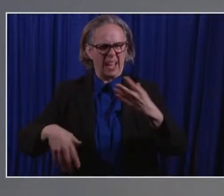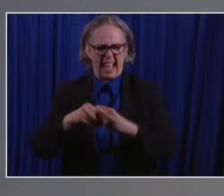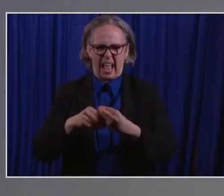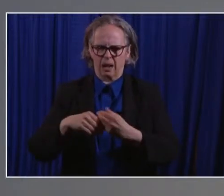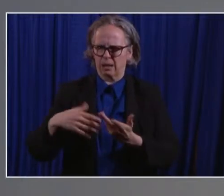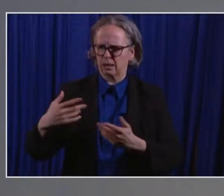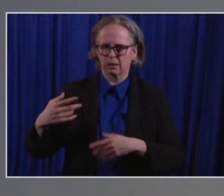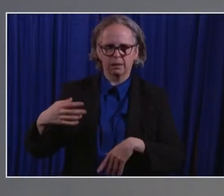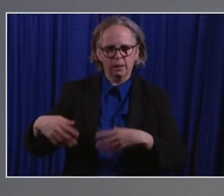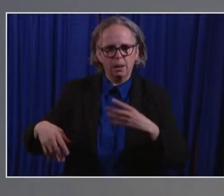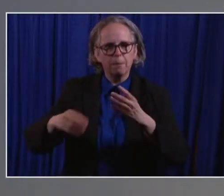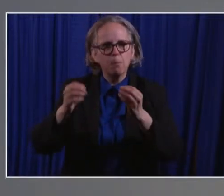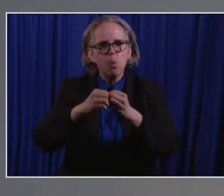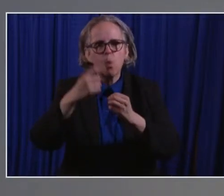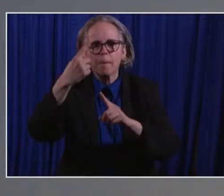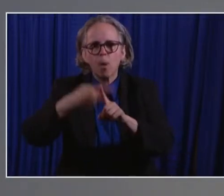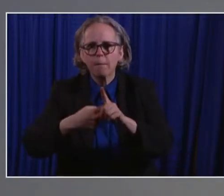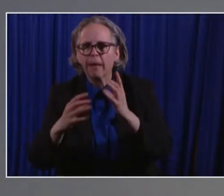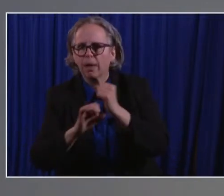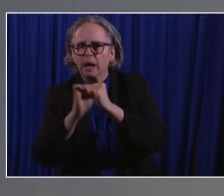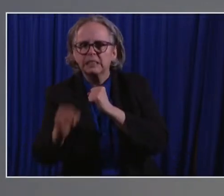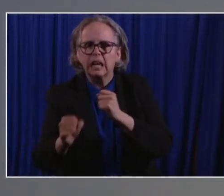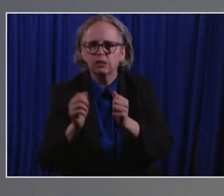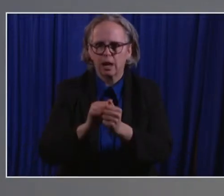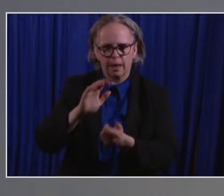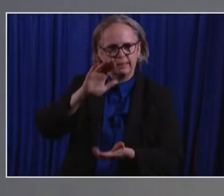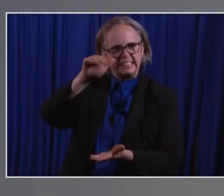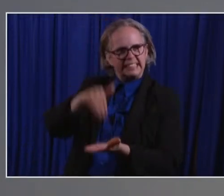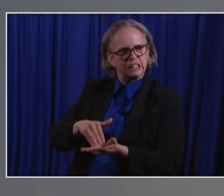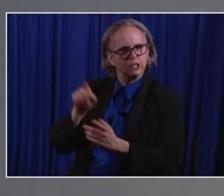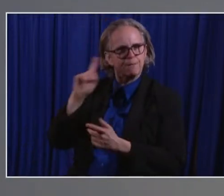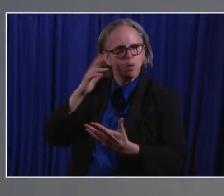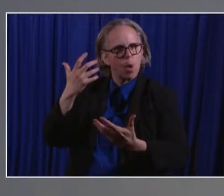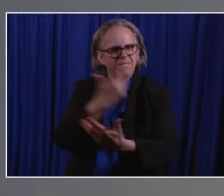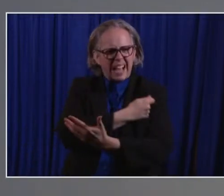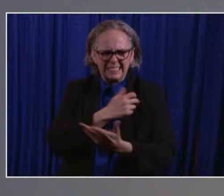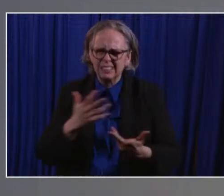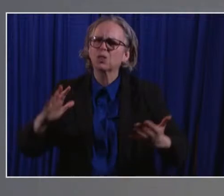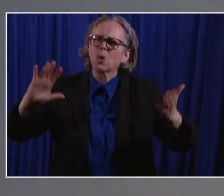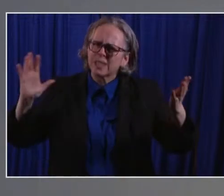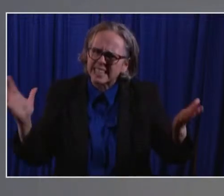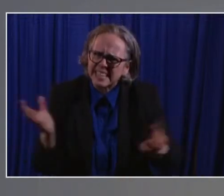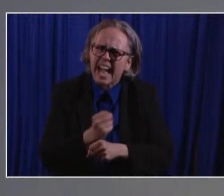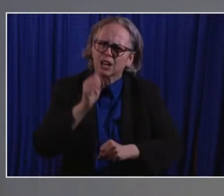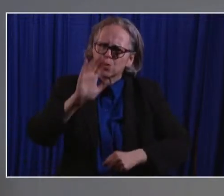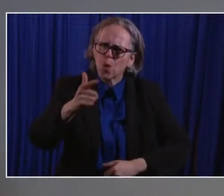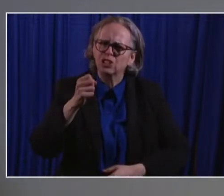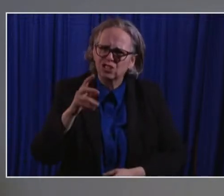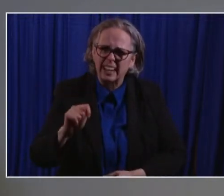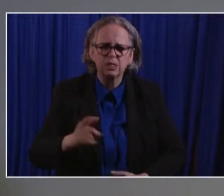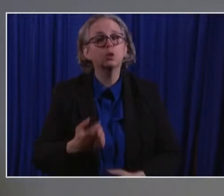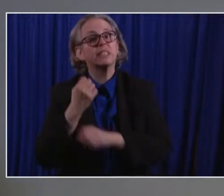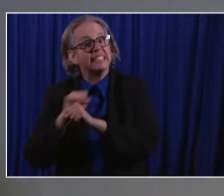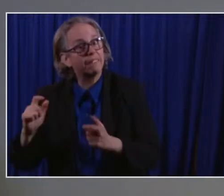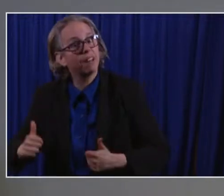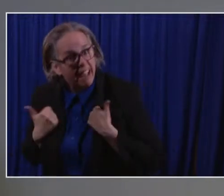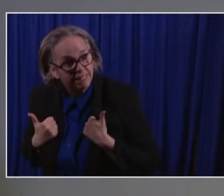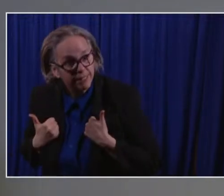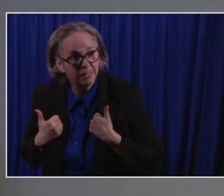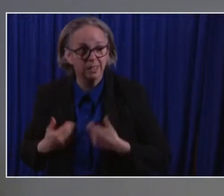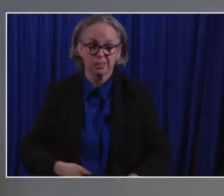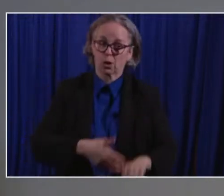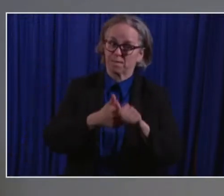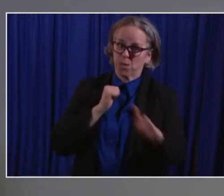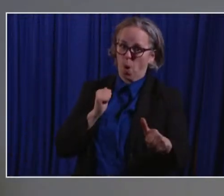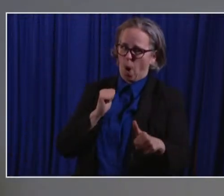extended opportunity for all of us to get the shot, to save lives, and keep people out of the hospital. If you